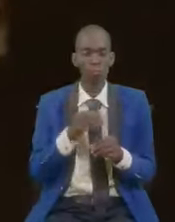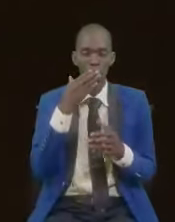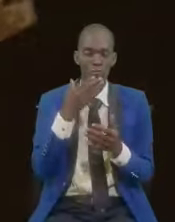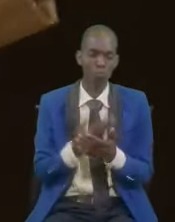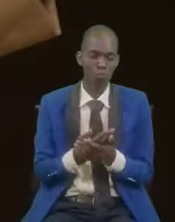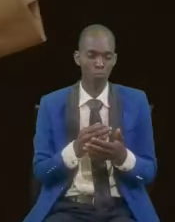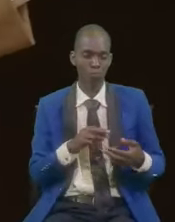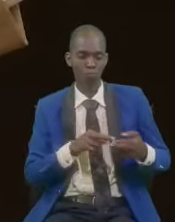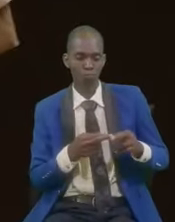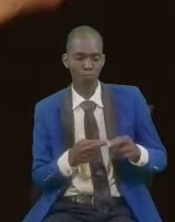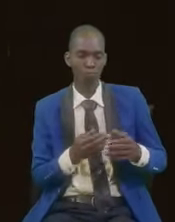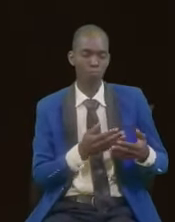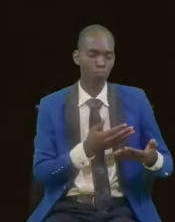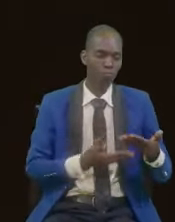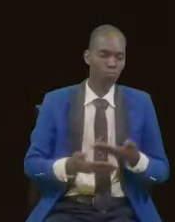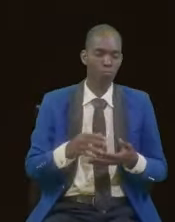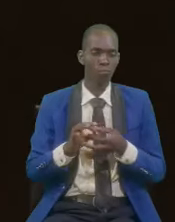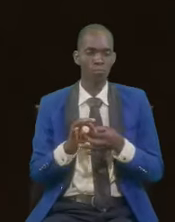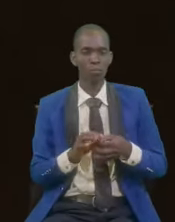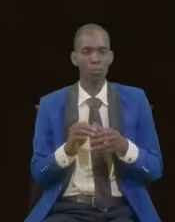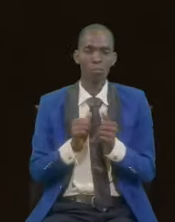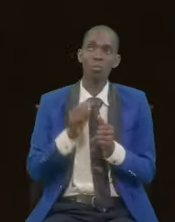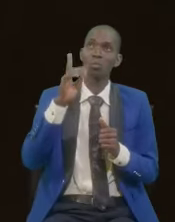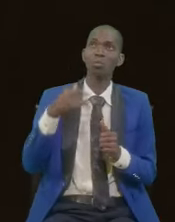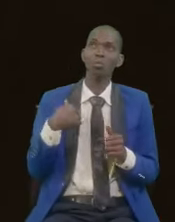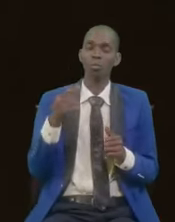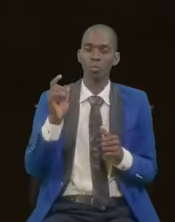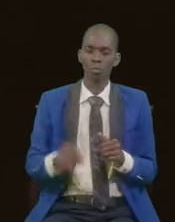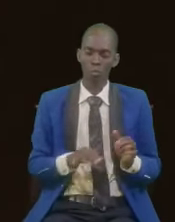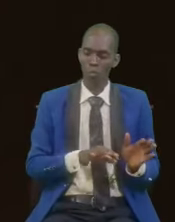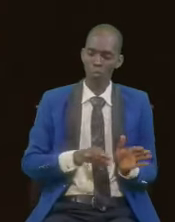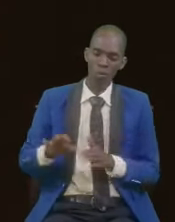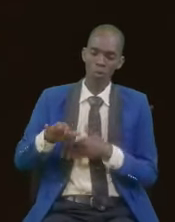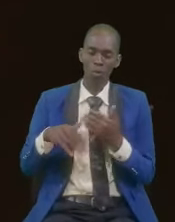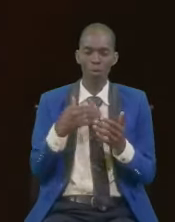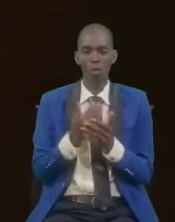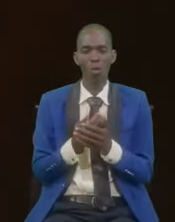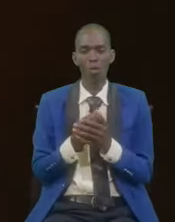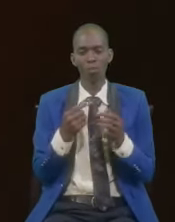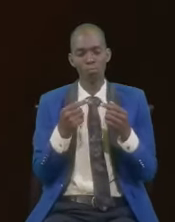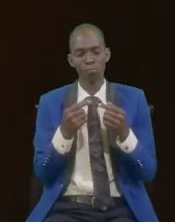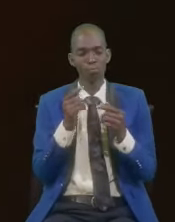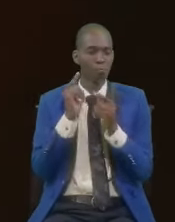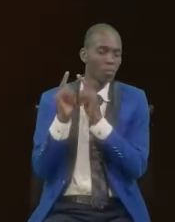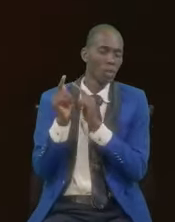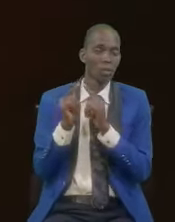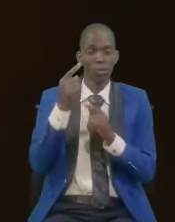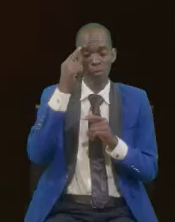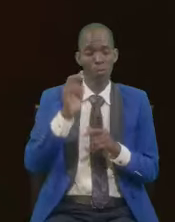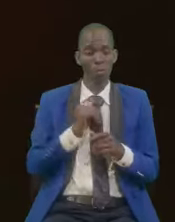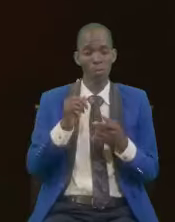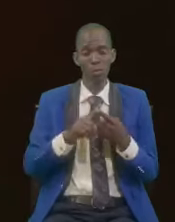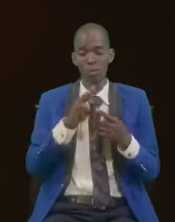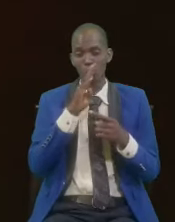God, we lay aside all malice. For us to be fit for the service of